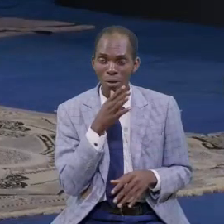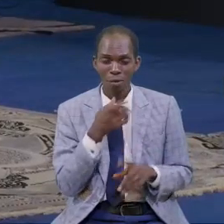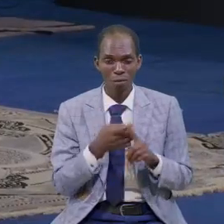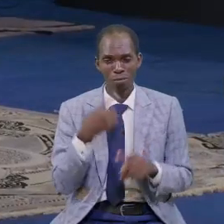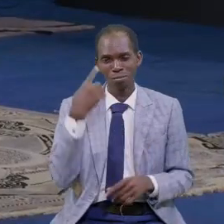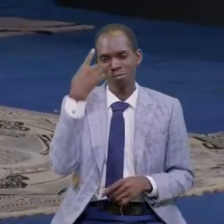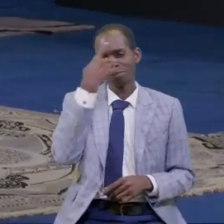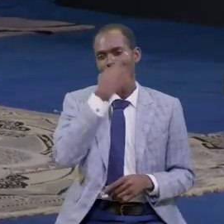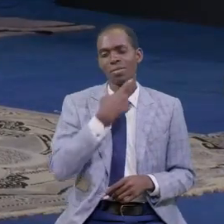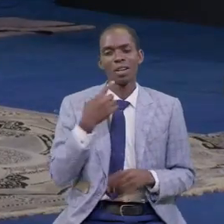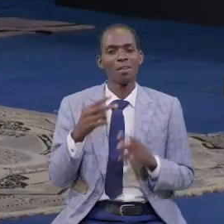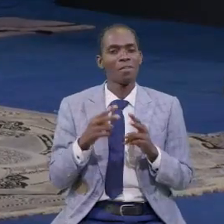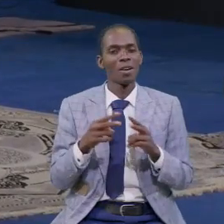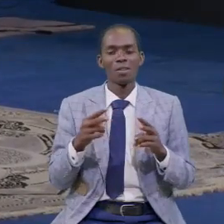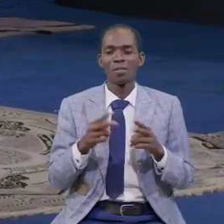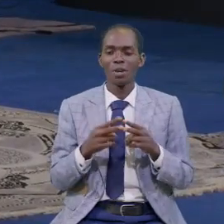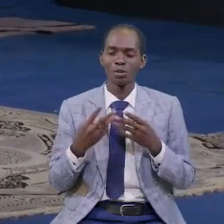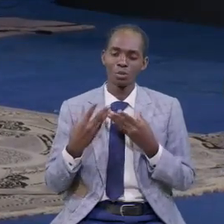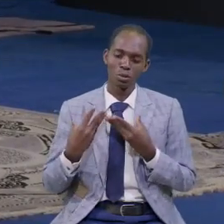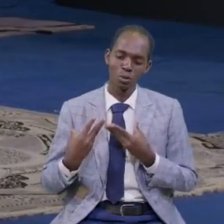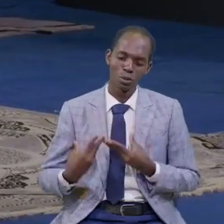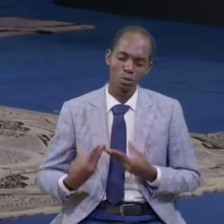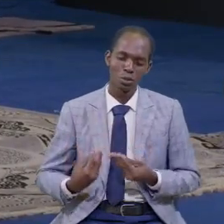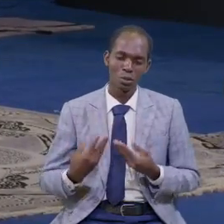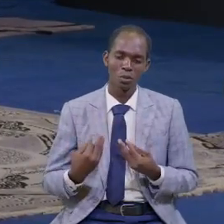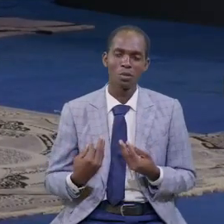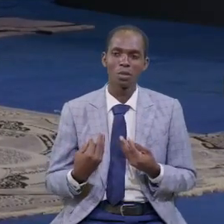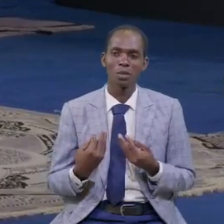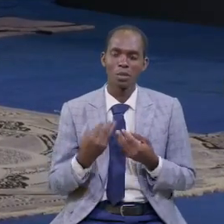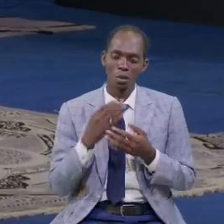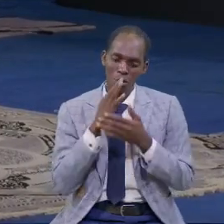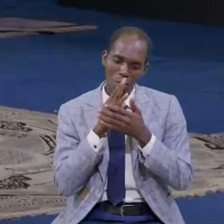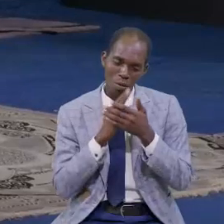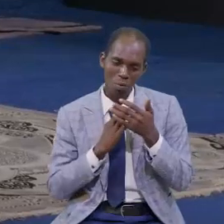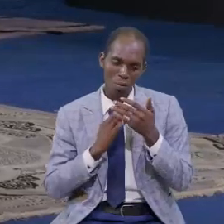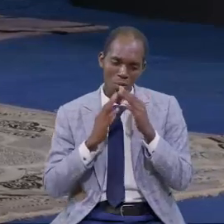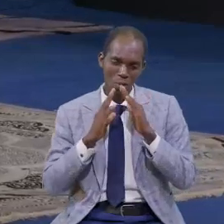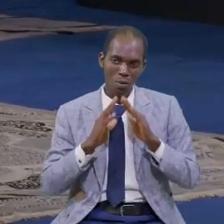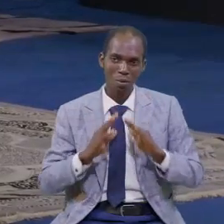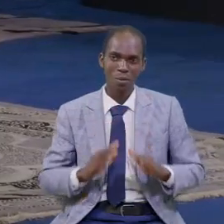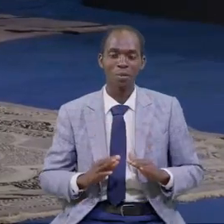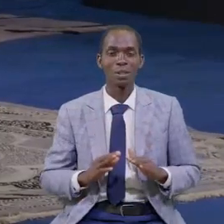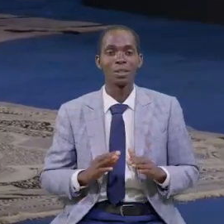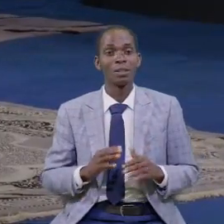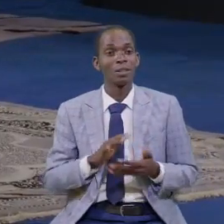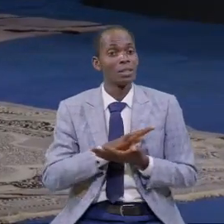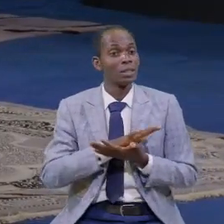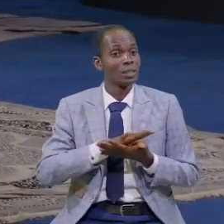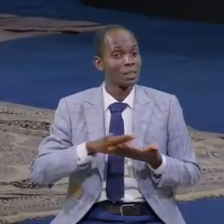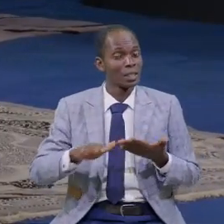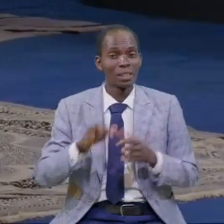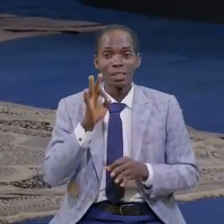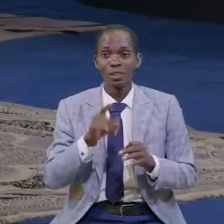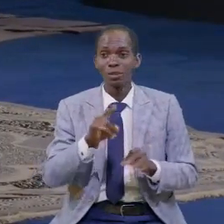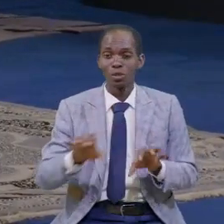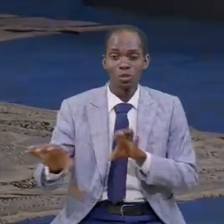gentle and soft and nice and inviting. If you did anything against